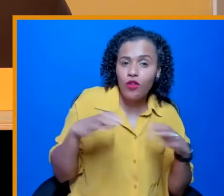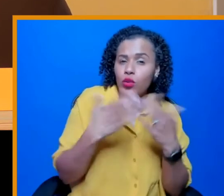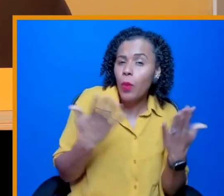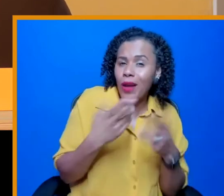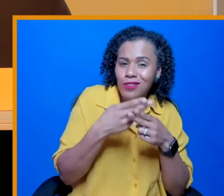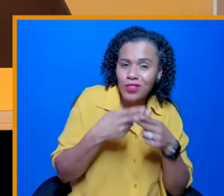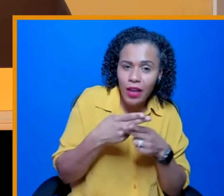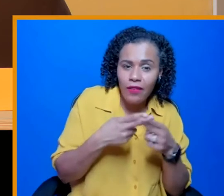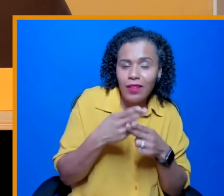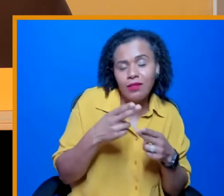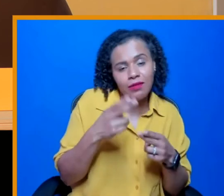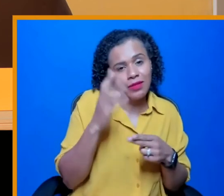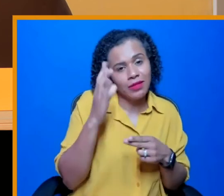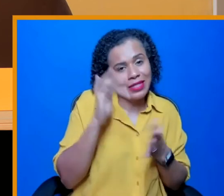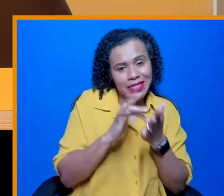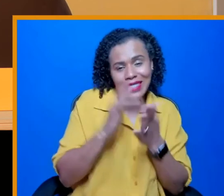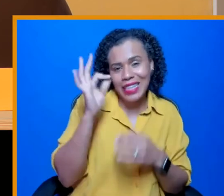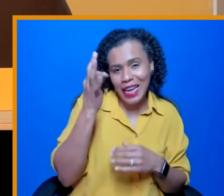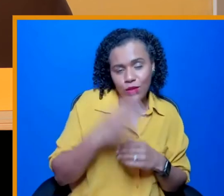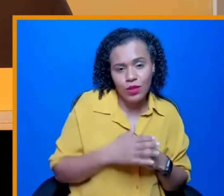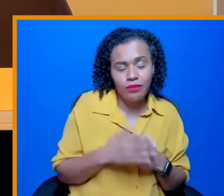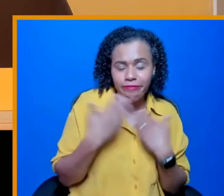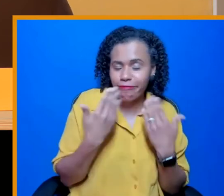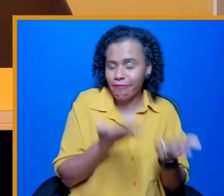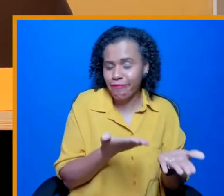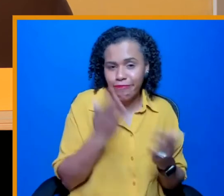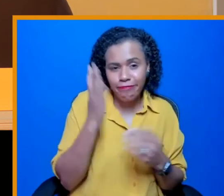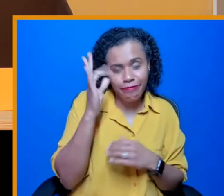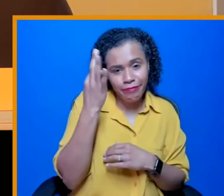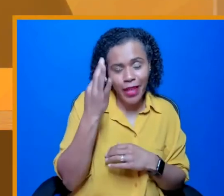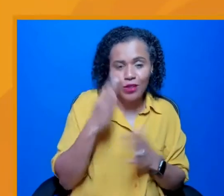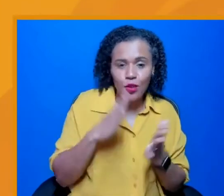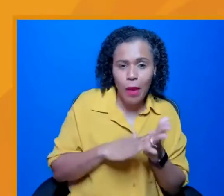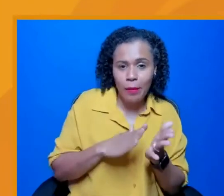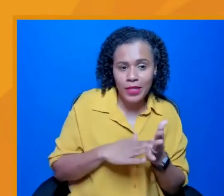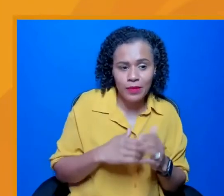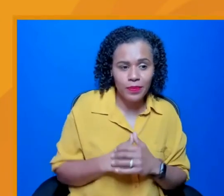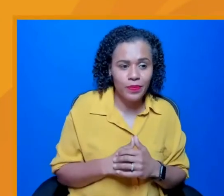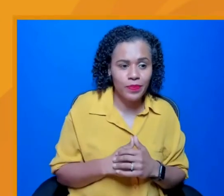Council. Here is Councillor Mohammed.